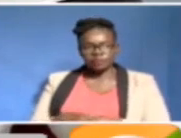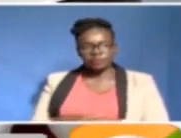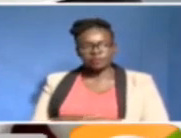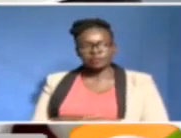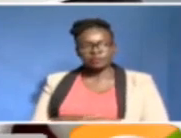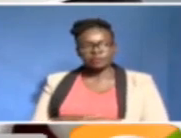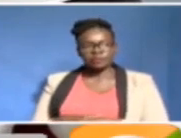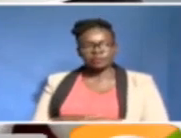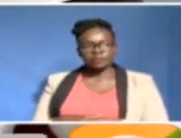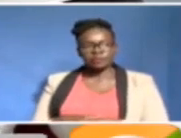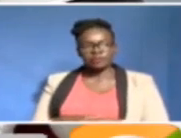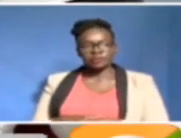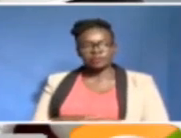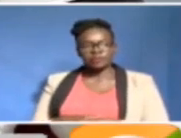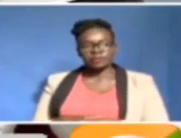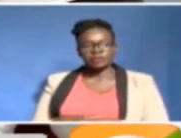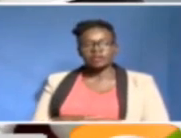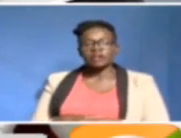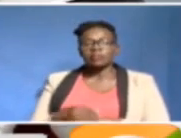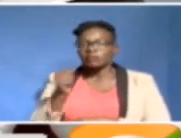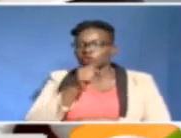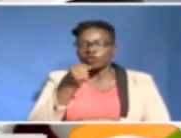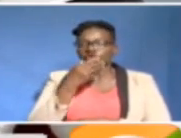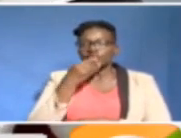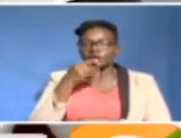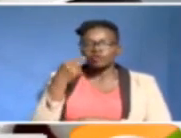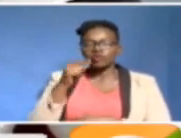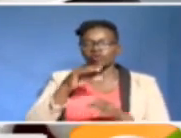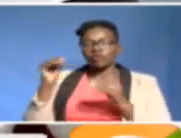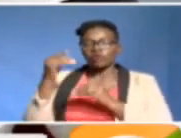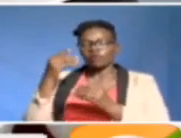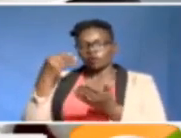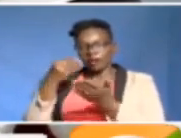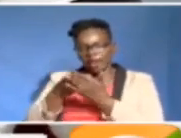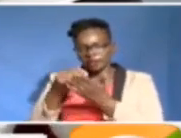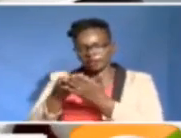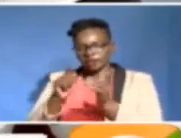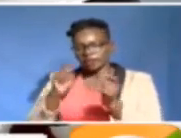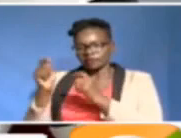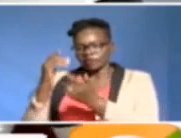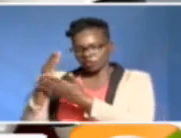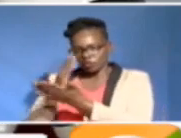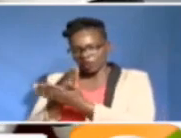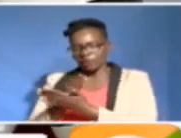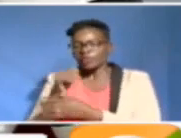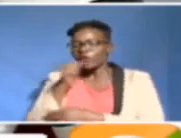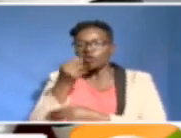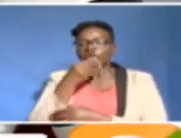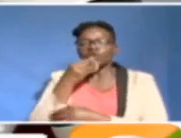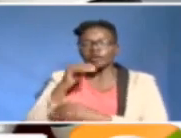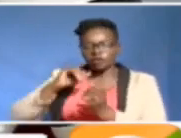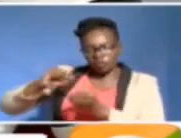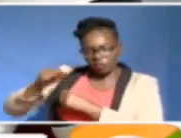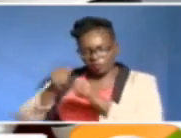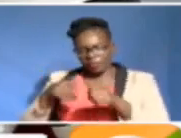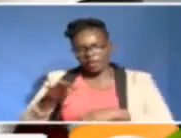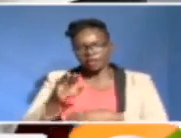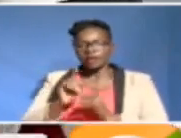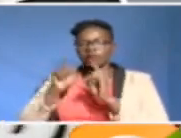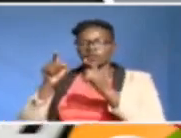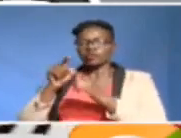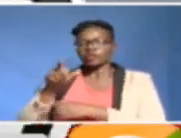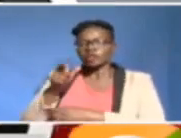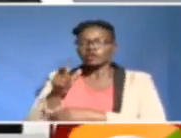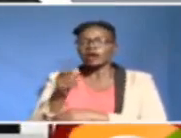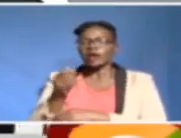men who go for the cash transfer program, they complained, the old men in Homa Bay, you know, they went to the radio and said, we want to